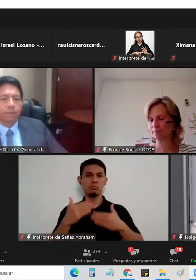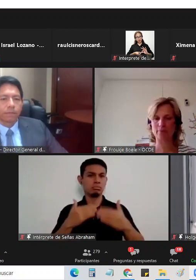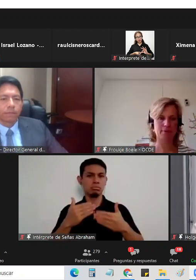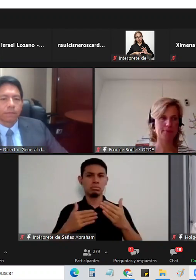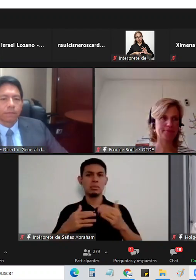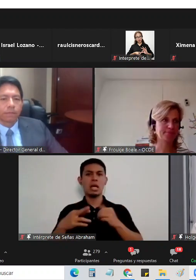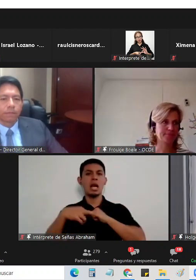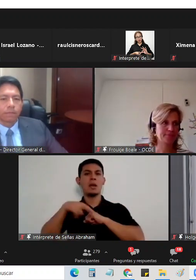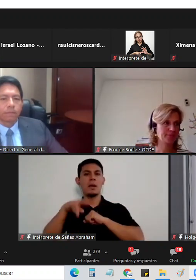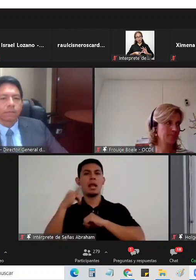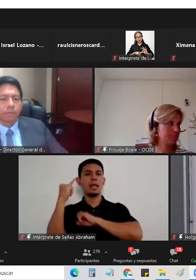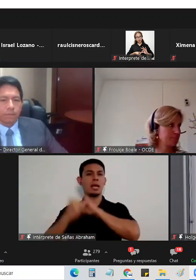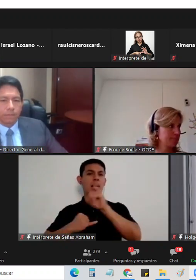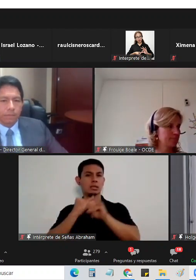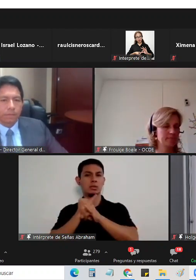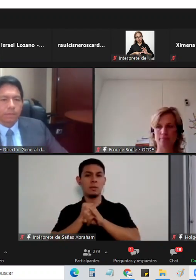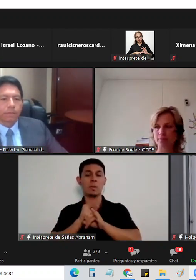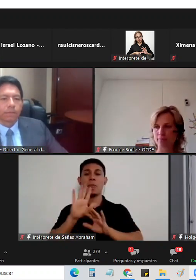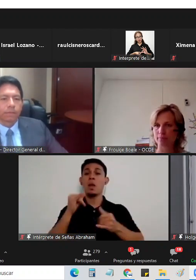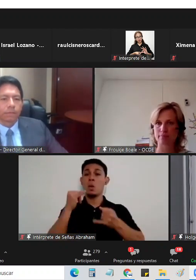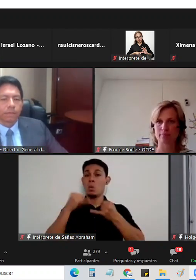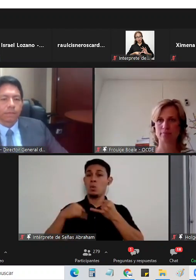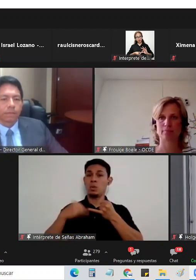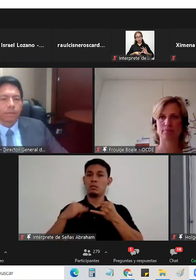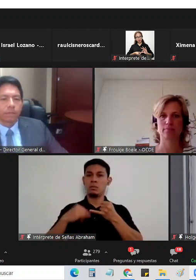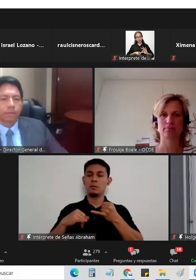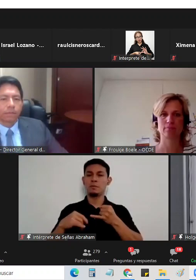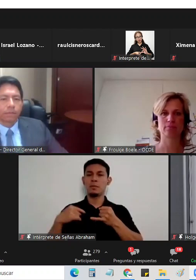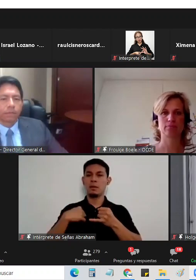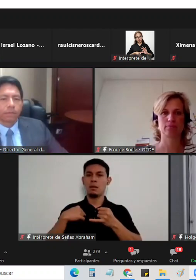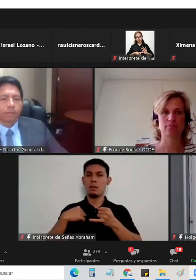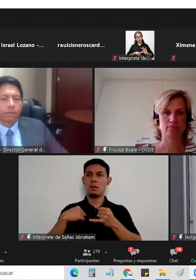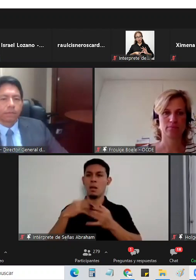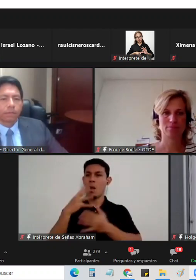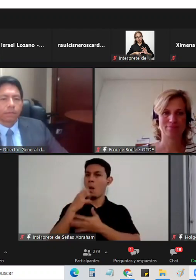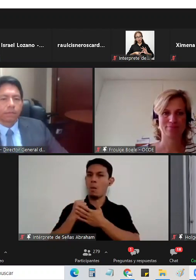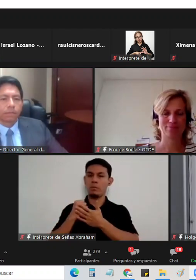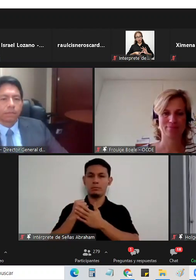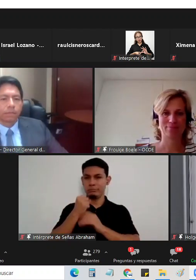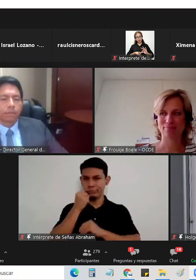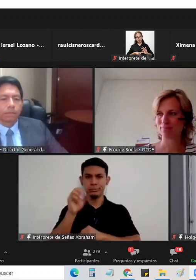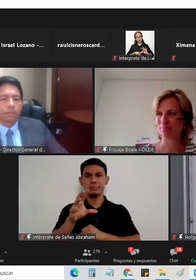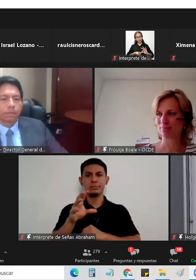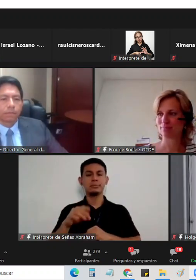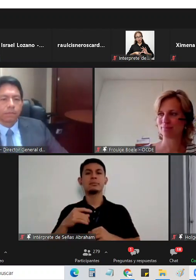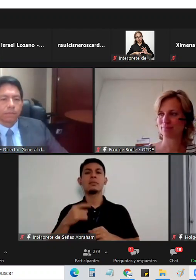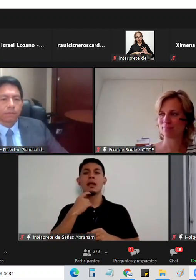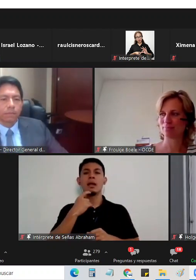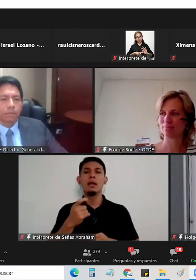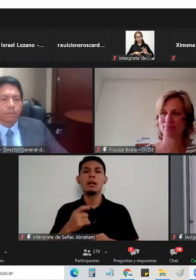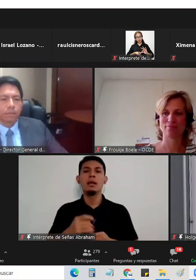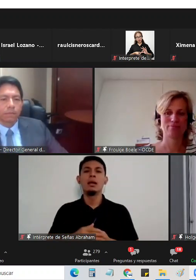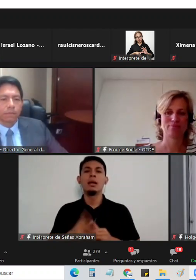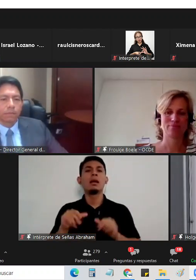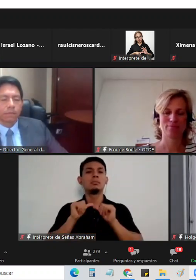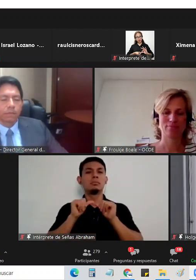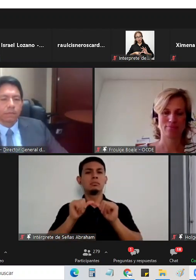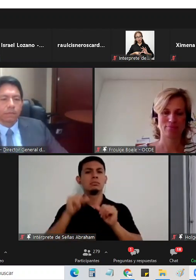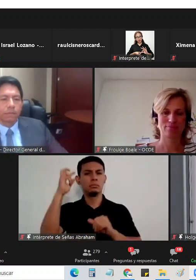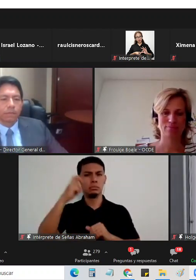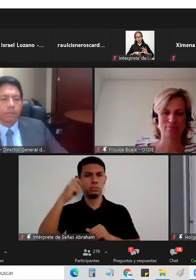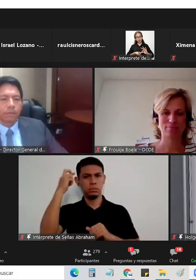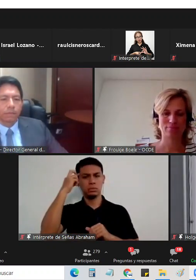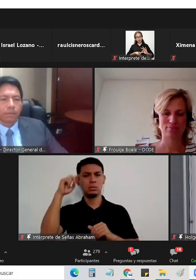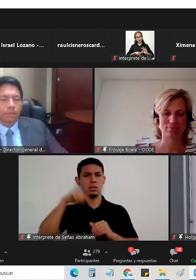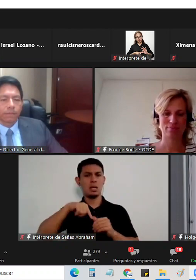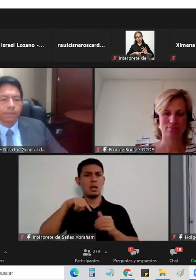a very good uh it's gonna improve that in the in the comments in the dialogue the first is the